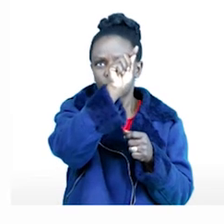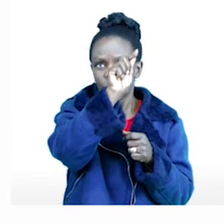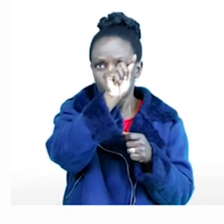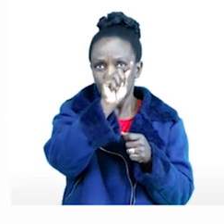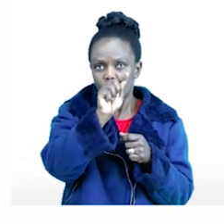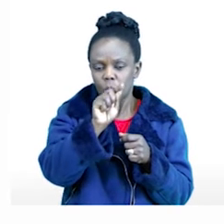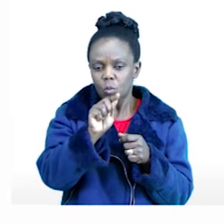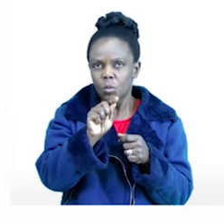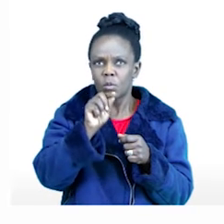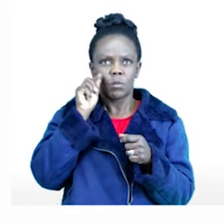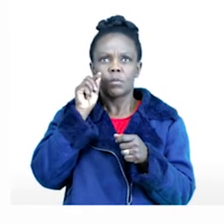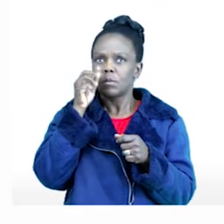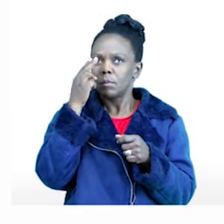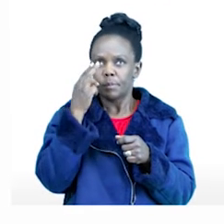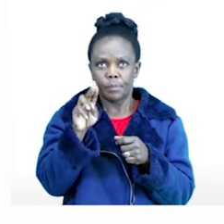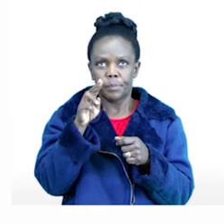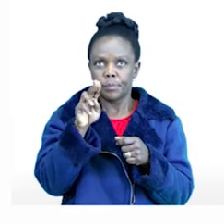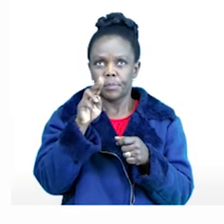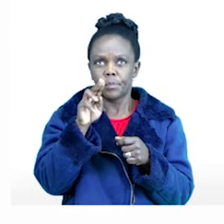finger. Let's start at the top,